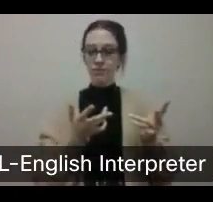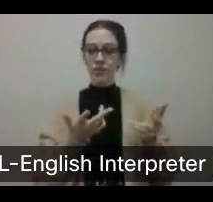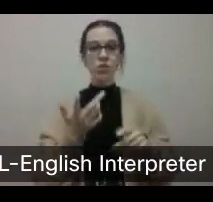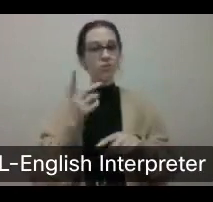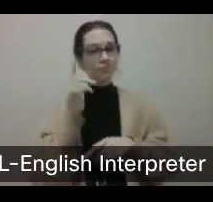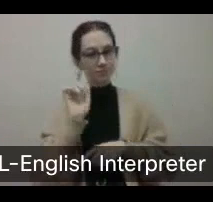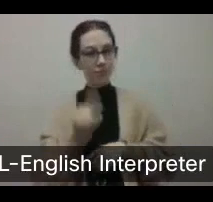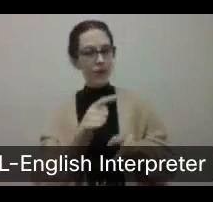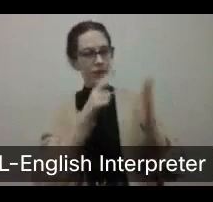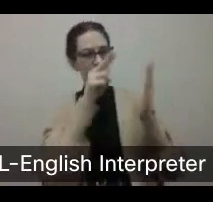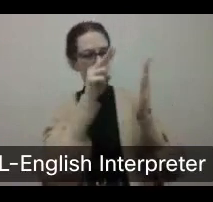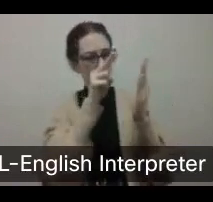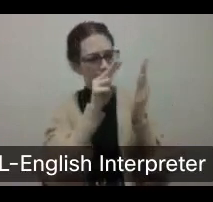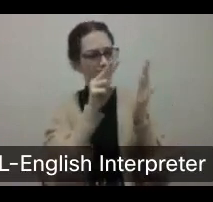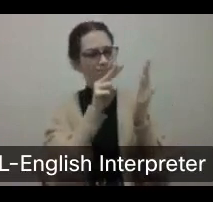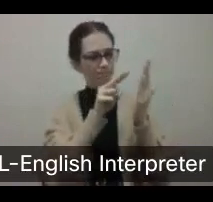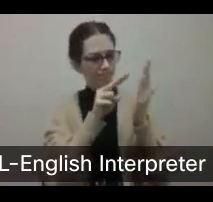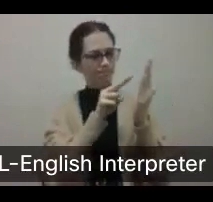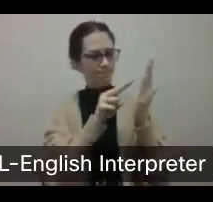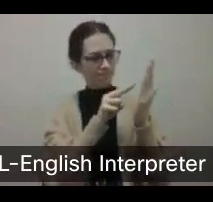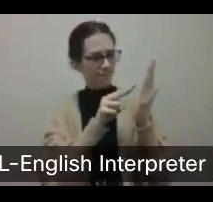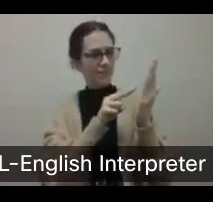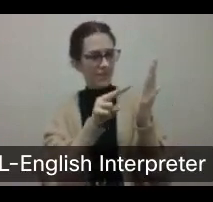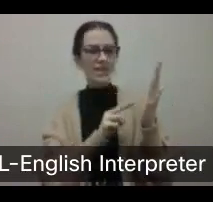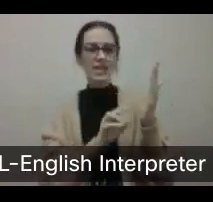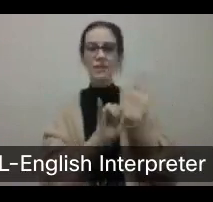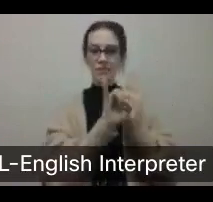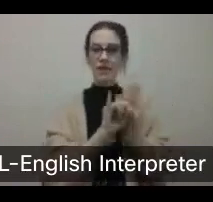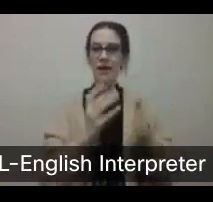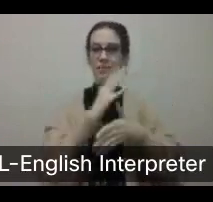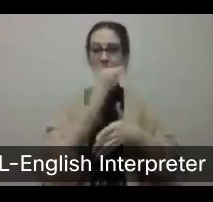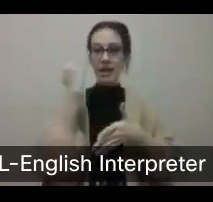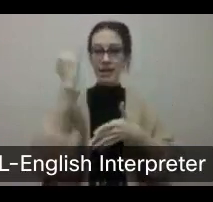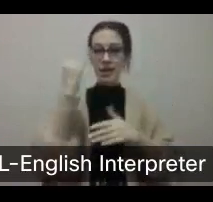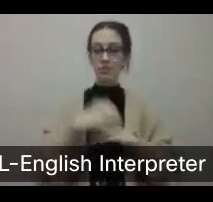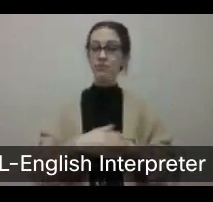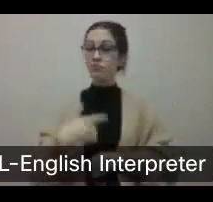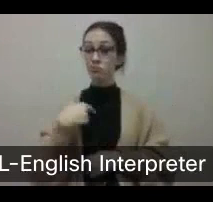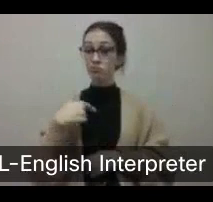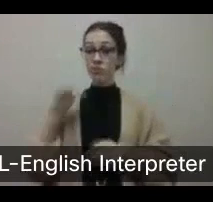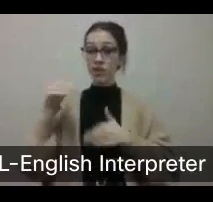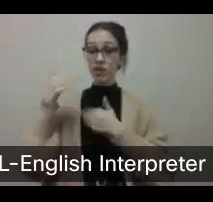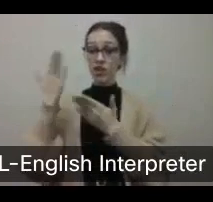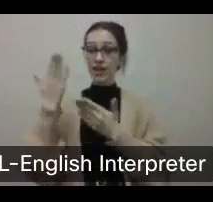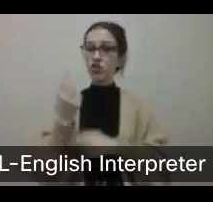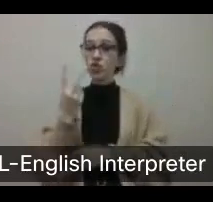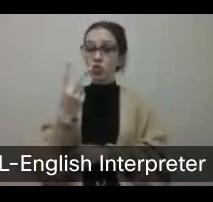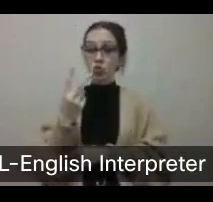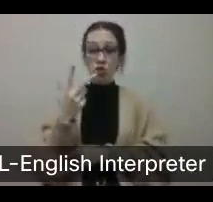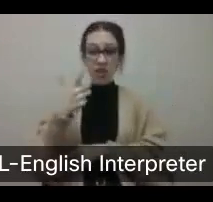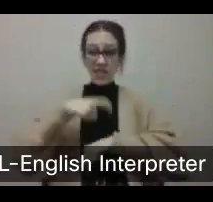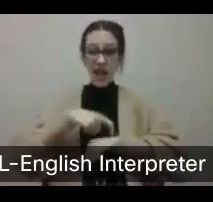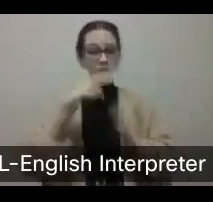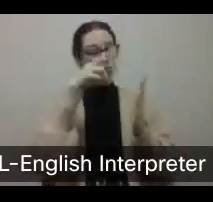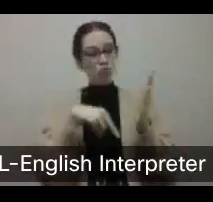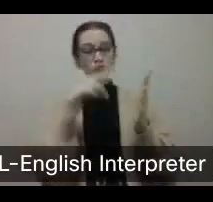want to read and identify the main idea of the text. I would suggest to read the text more than once, 2-3 times, and it depends on the text.